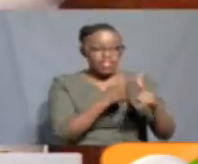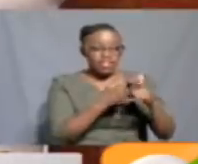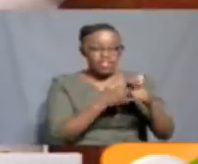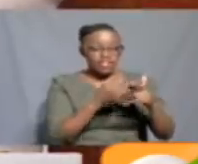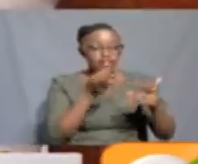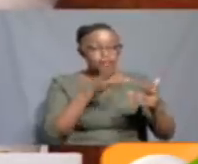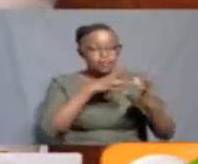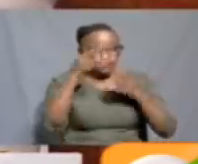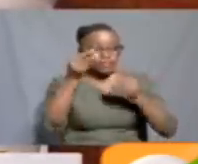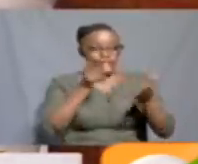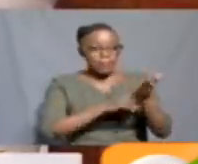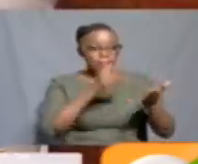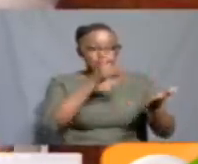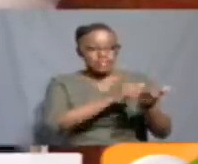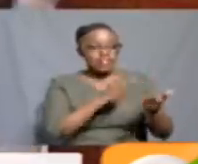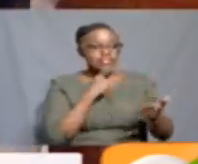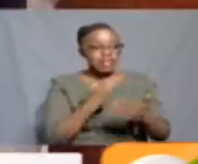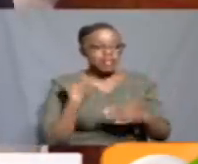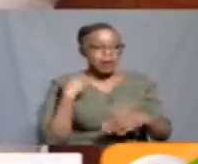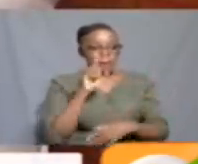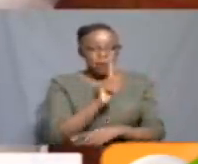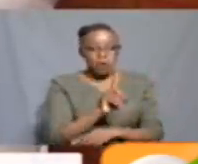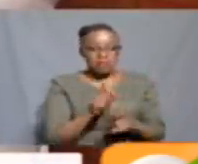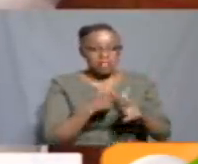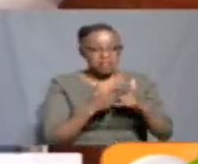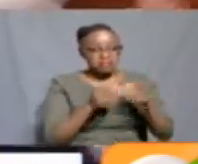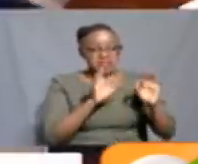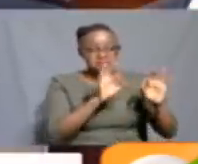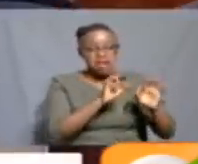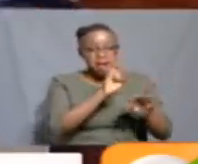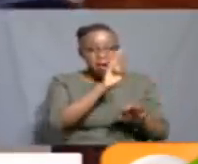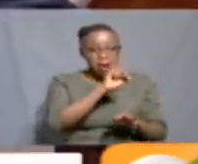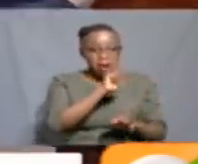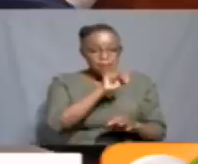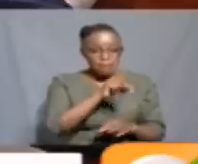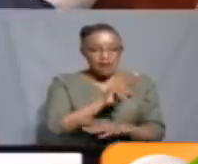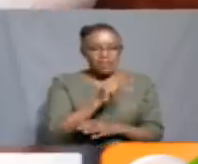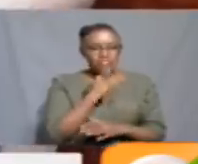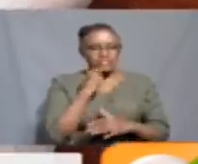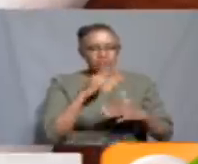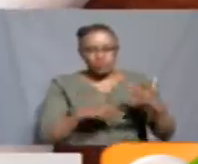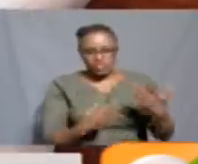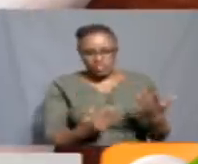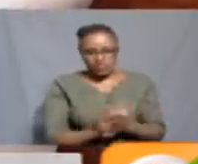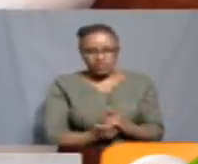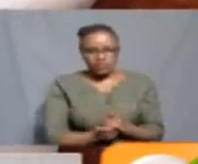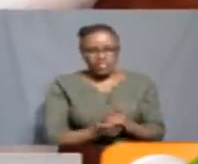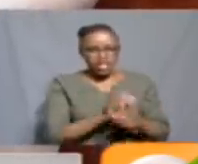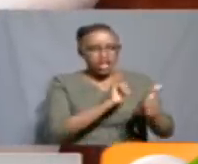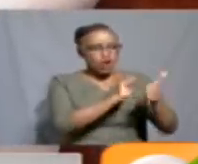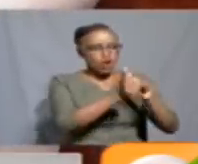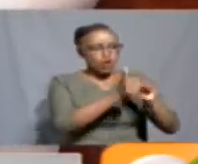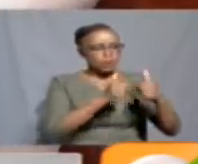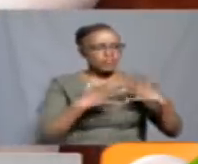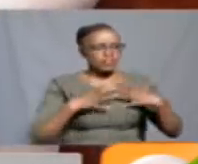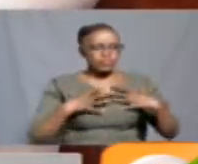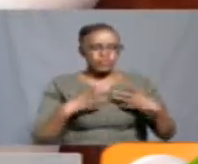again. It still was number one. So Manu Chandaria. The point is that competition is healthy.